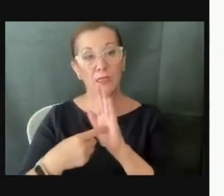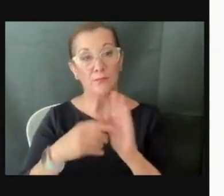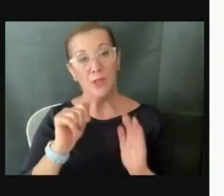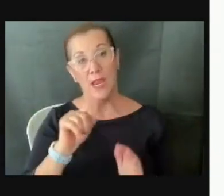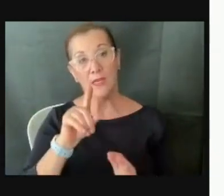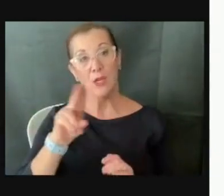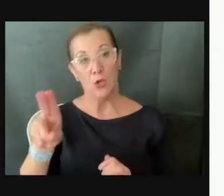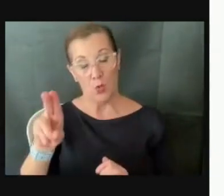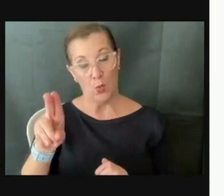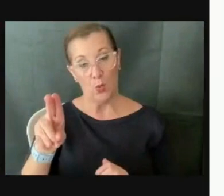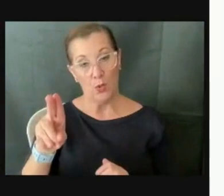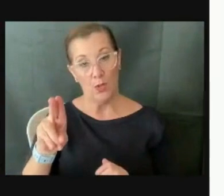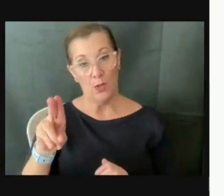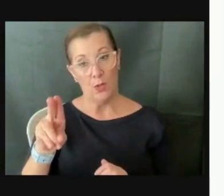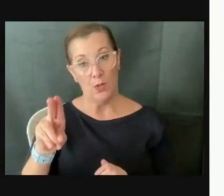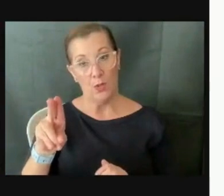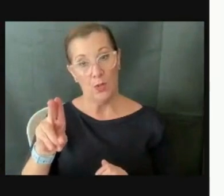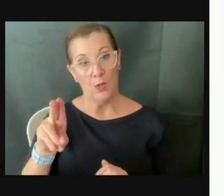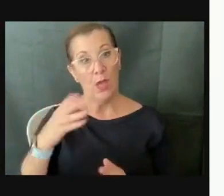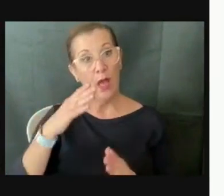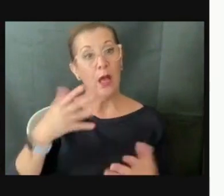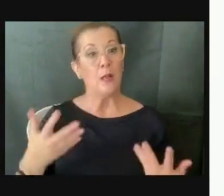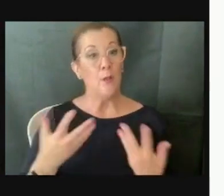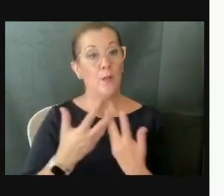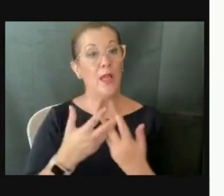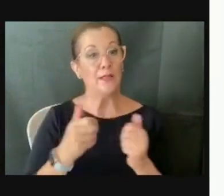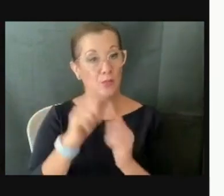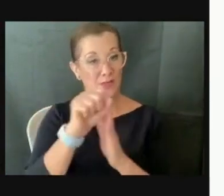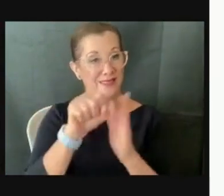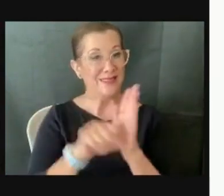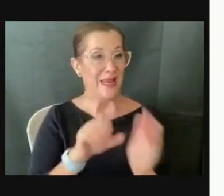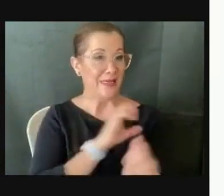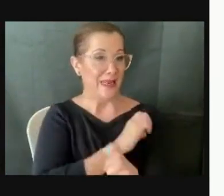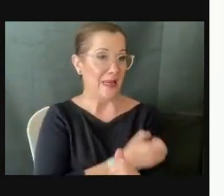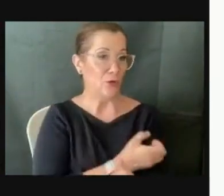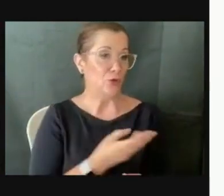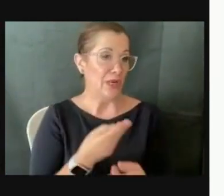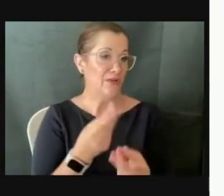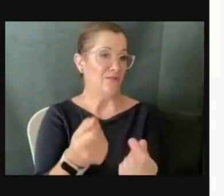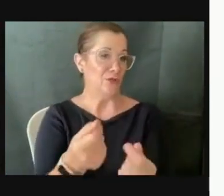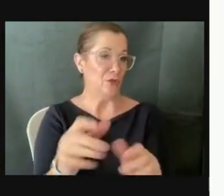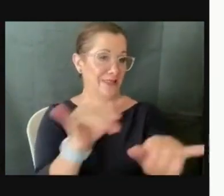an ADU's compliance with state energy efficiency standards.